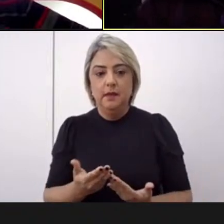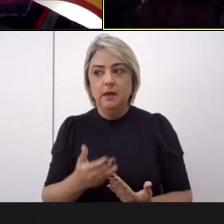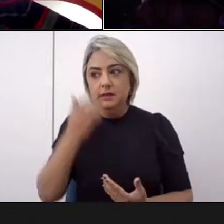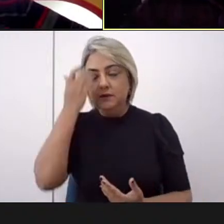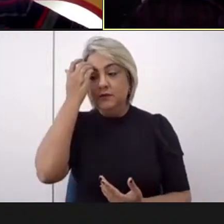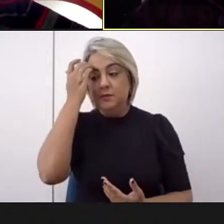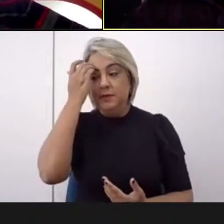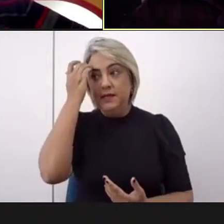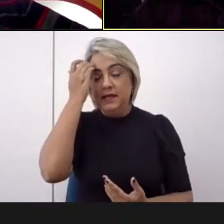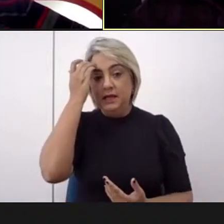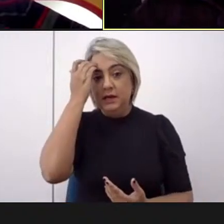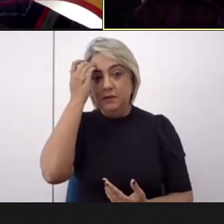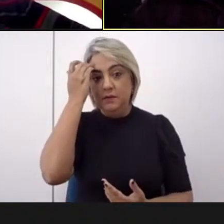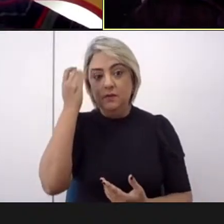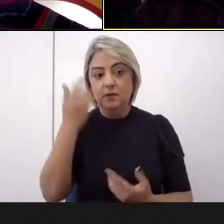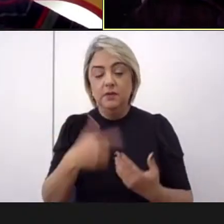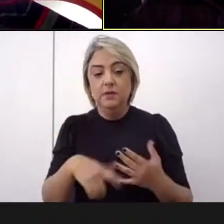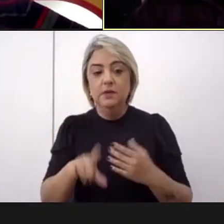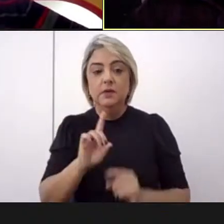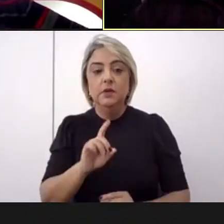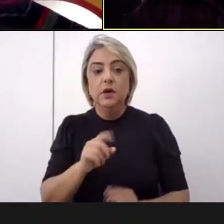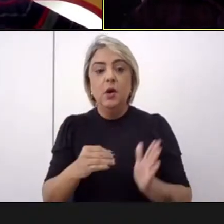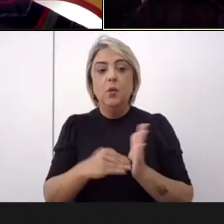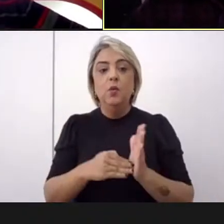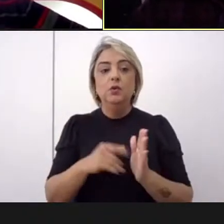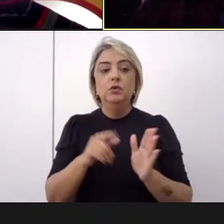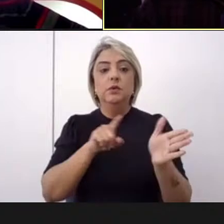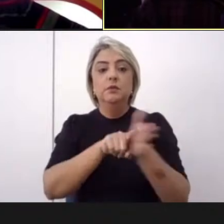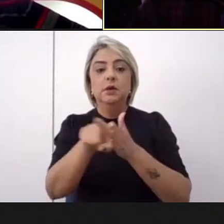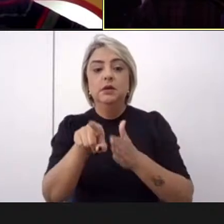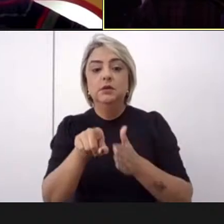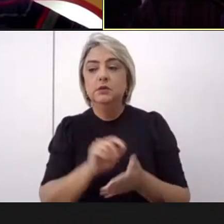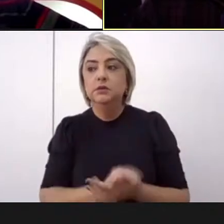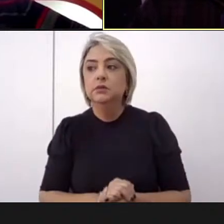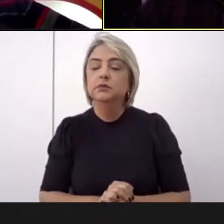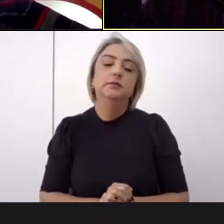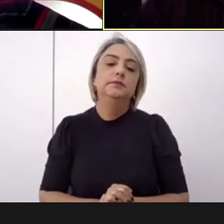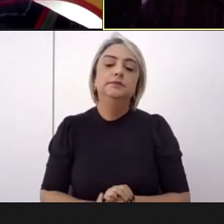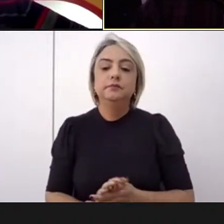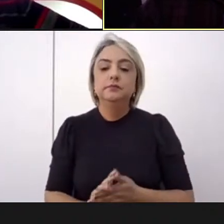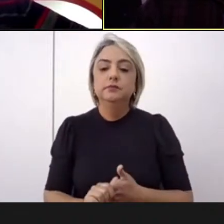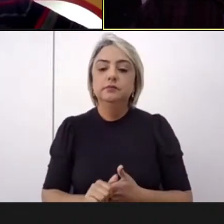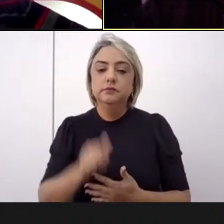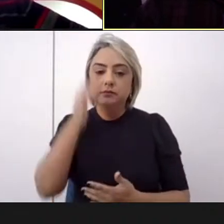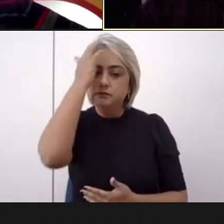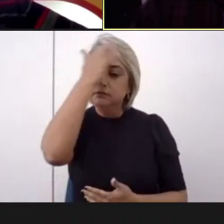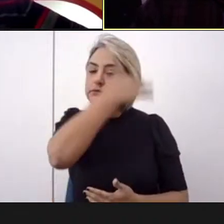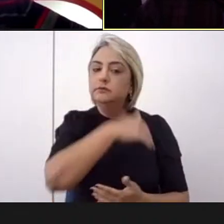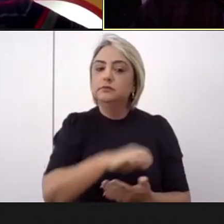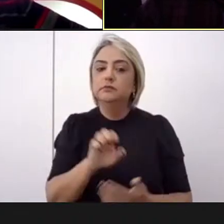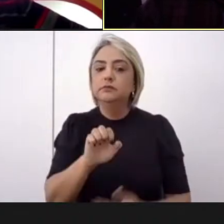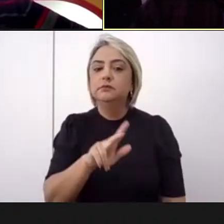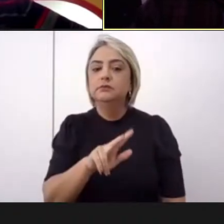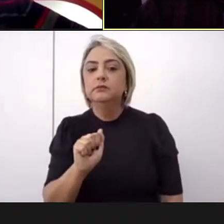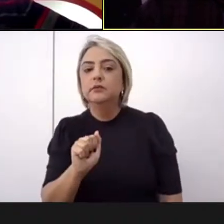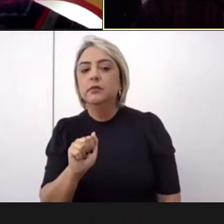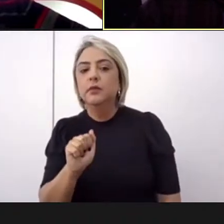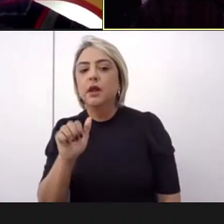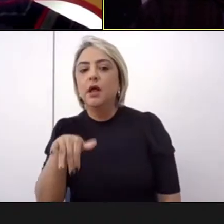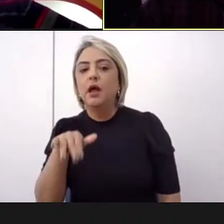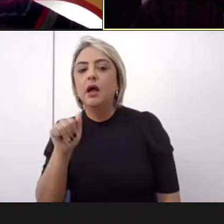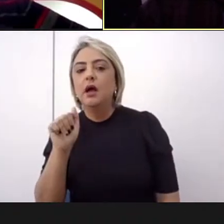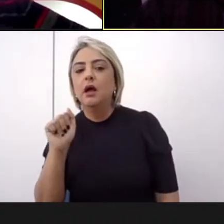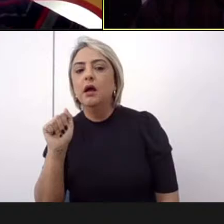last question for Ève. It's from Ana Cortez, PhD candidate at the University of